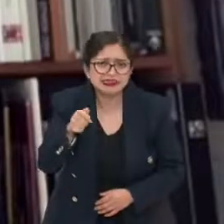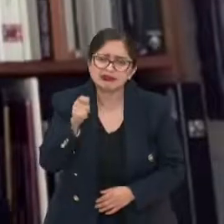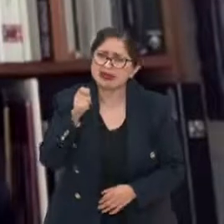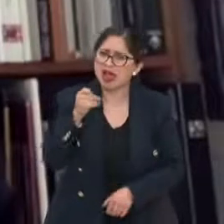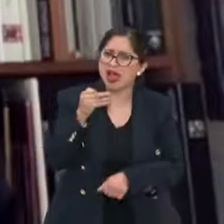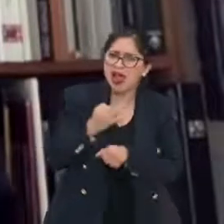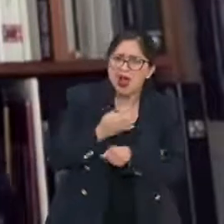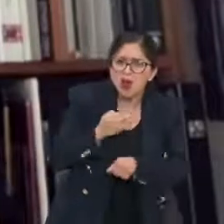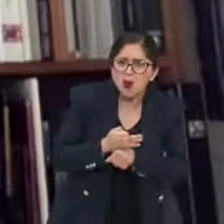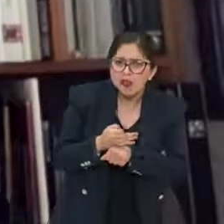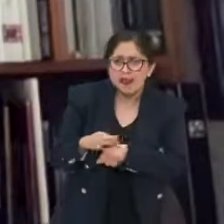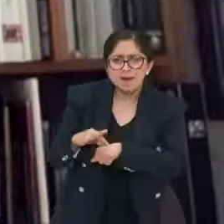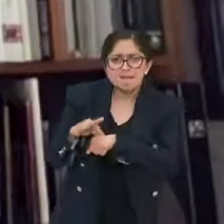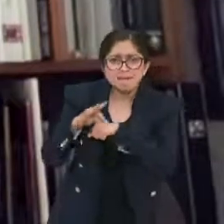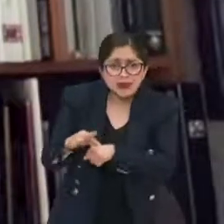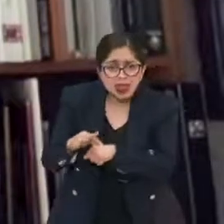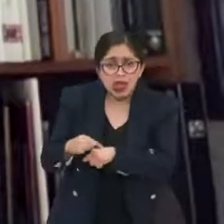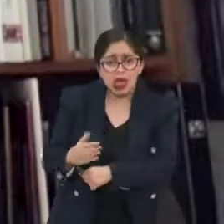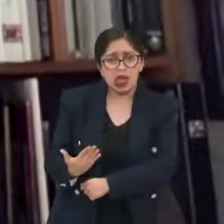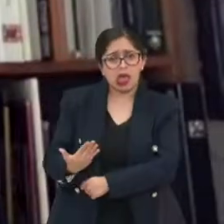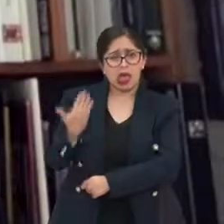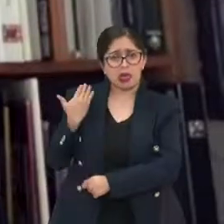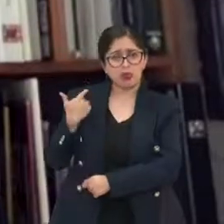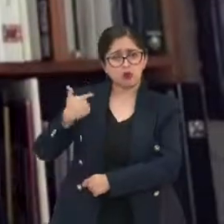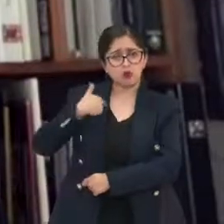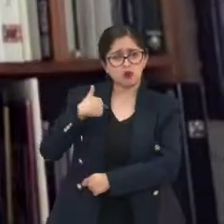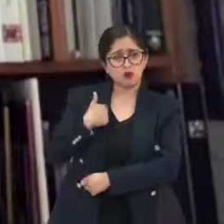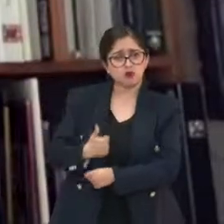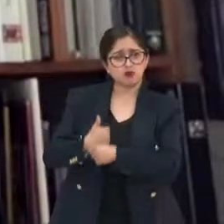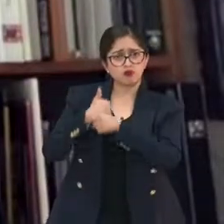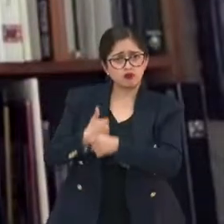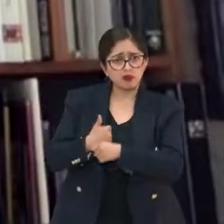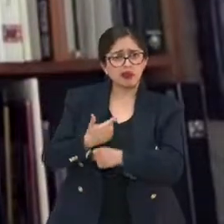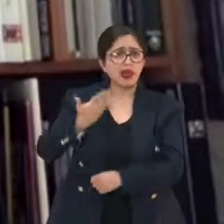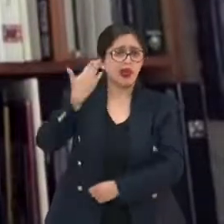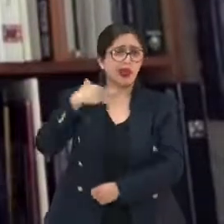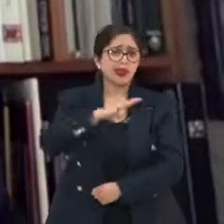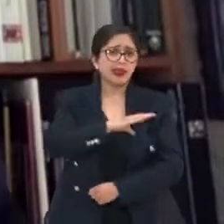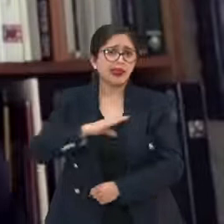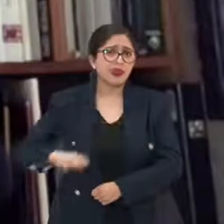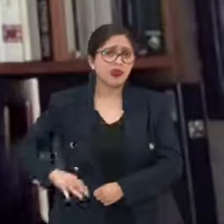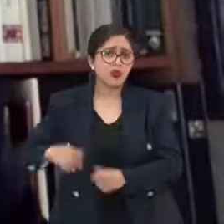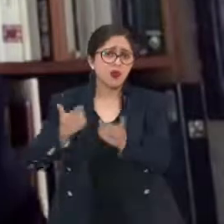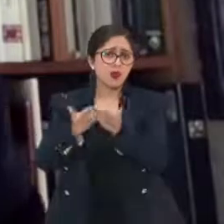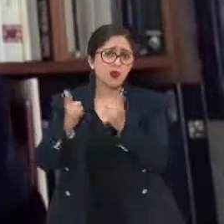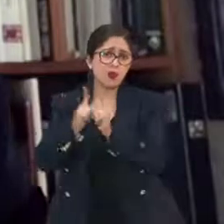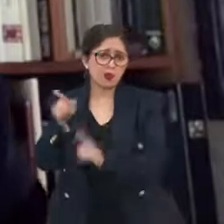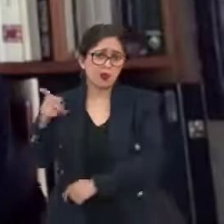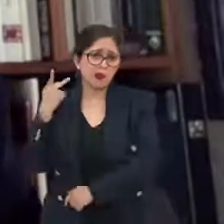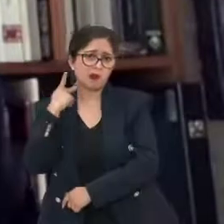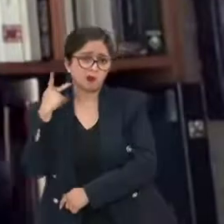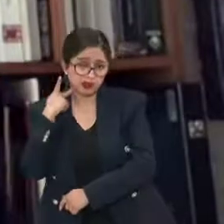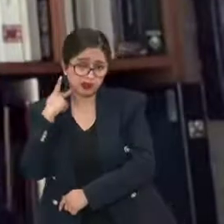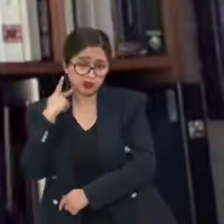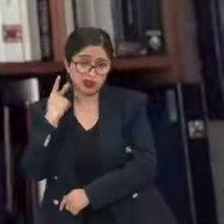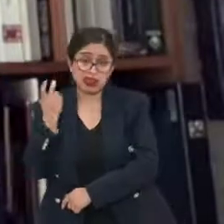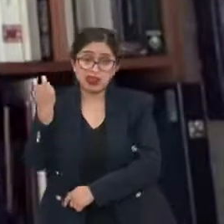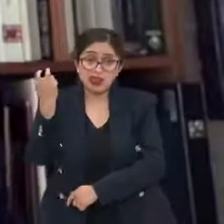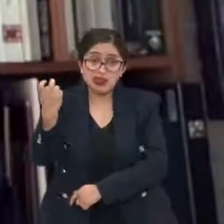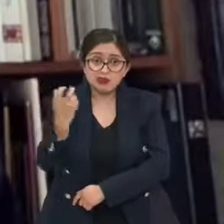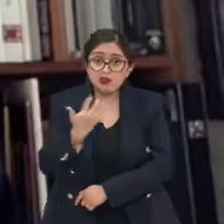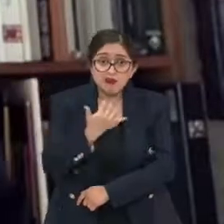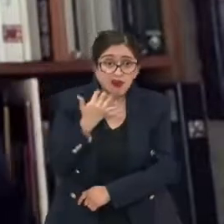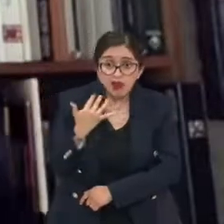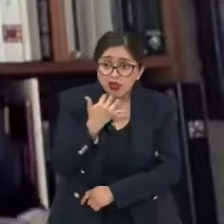is the one which defines exactly what we lived and what I suffered as a candidate. If that